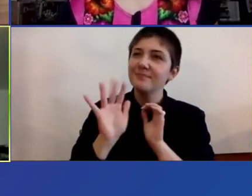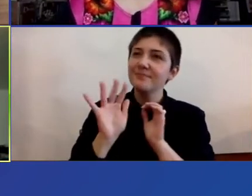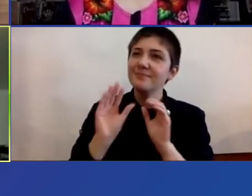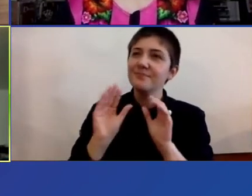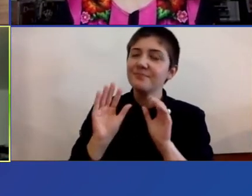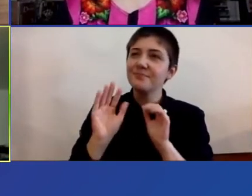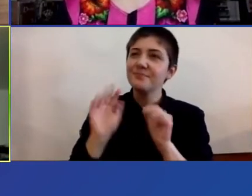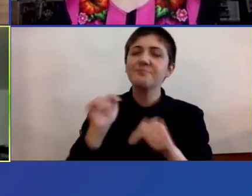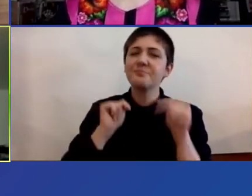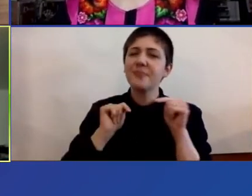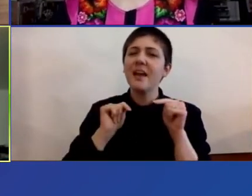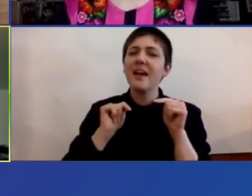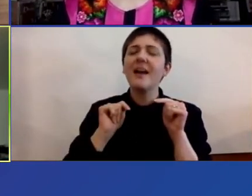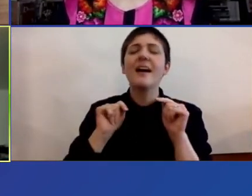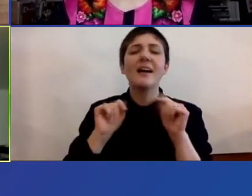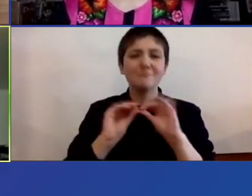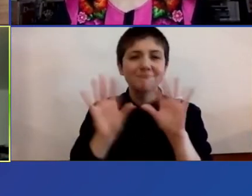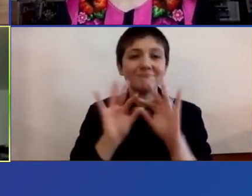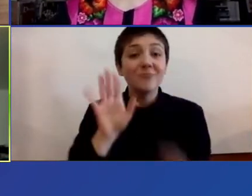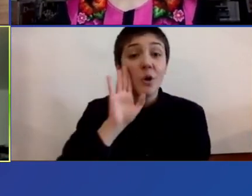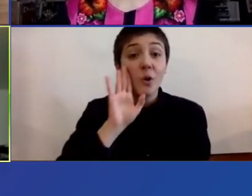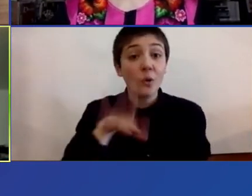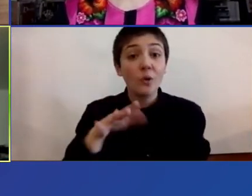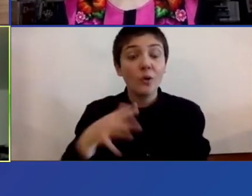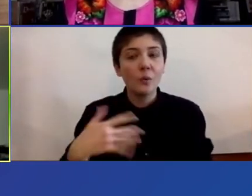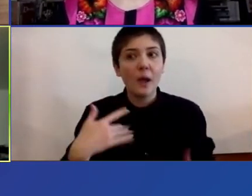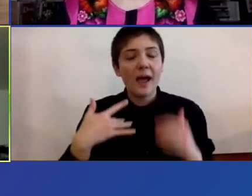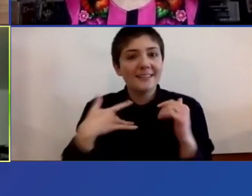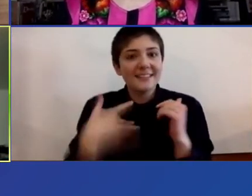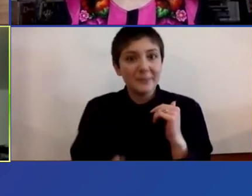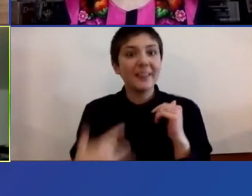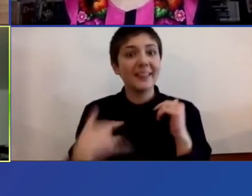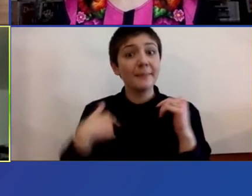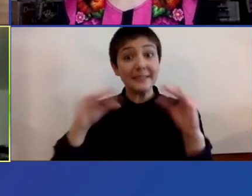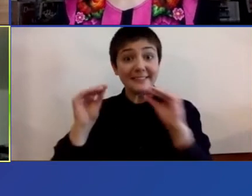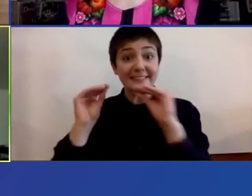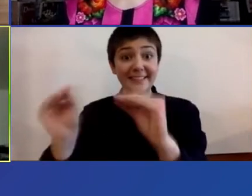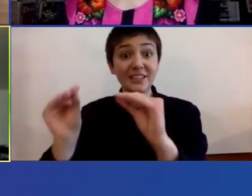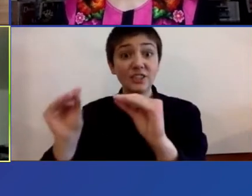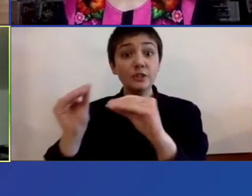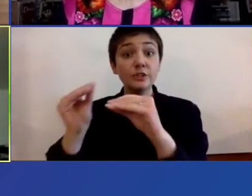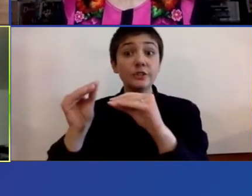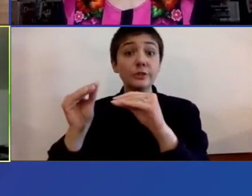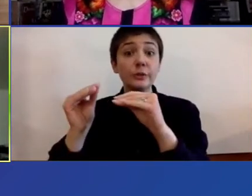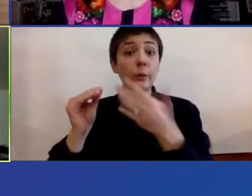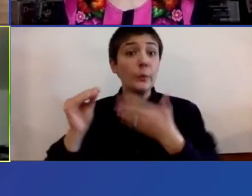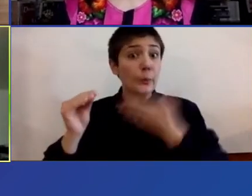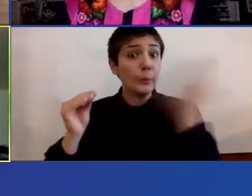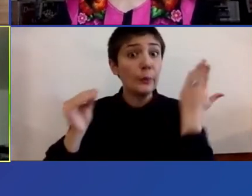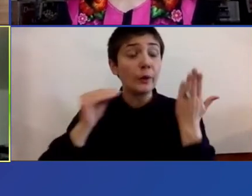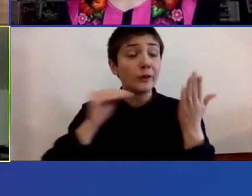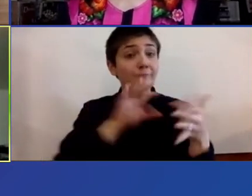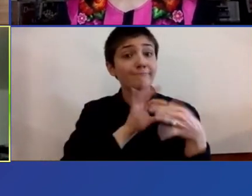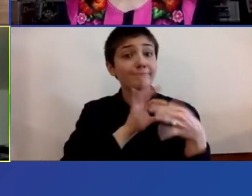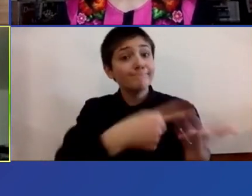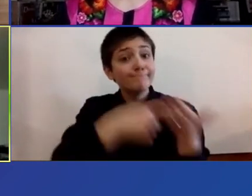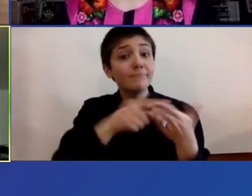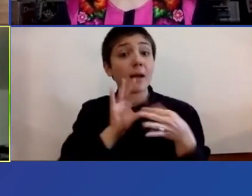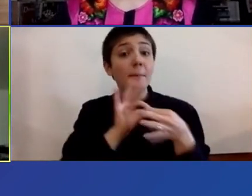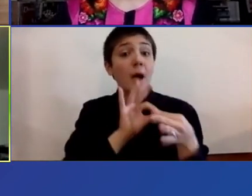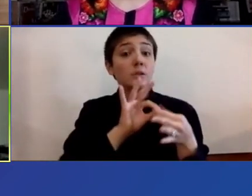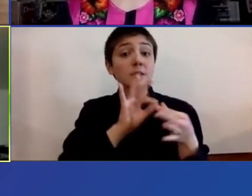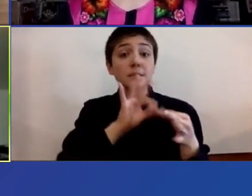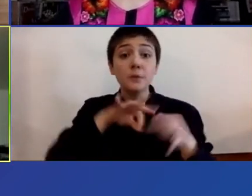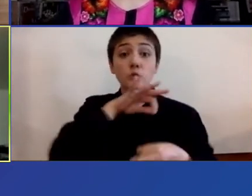I can't even teach without having a conversation about the spiritual function of dance, and the